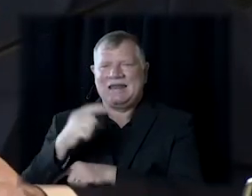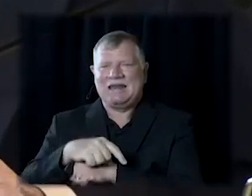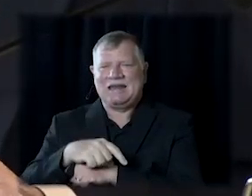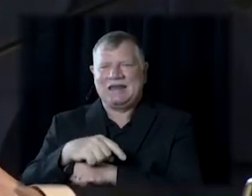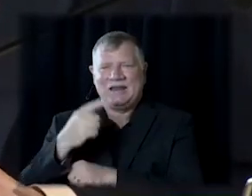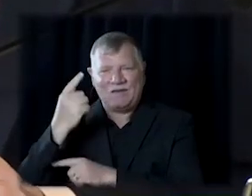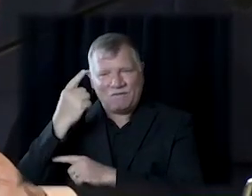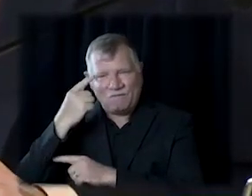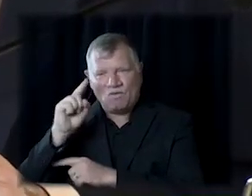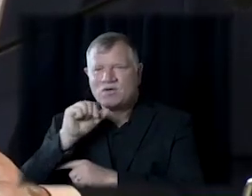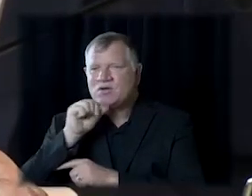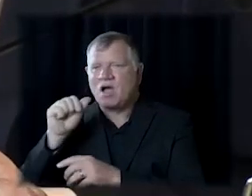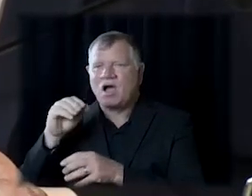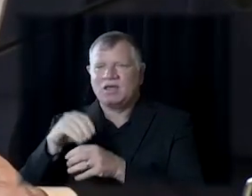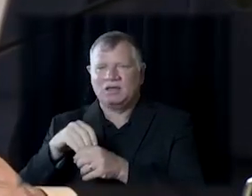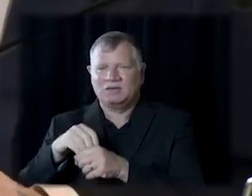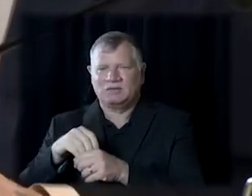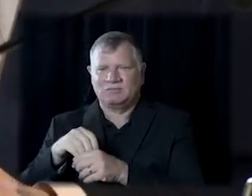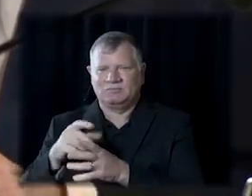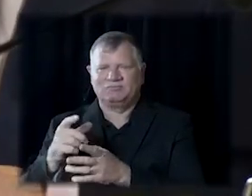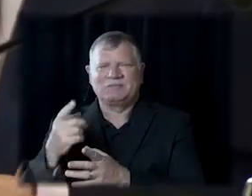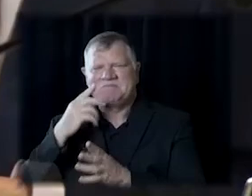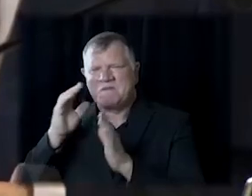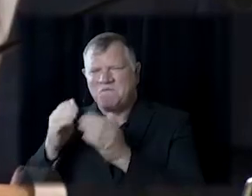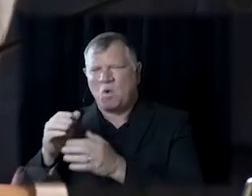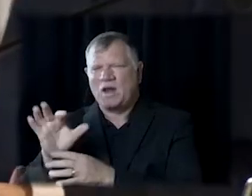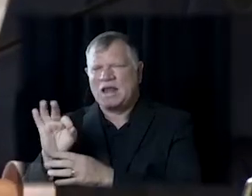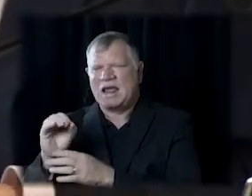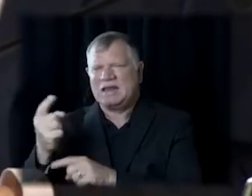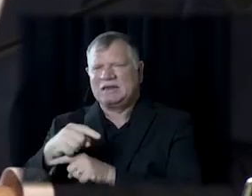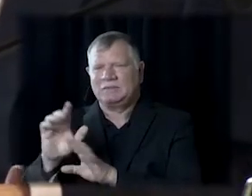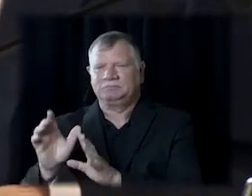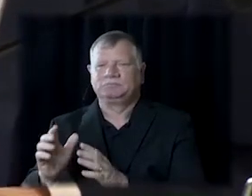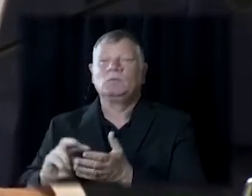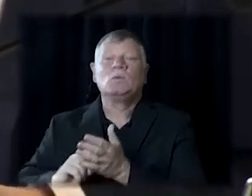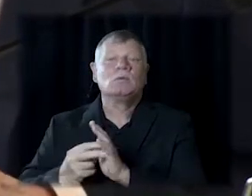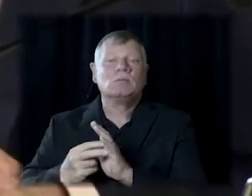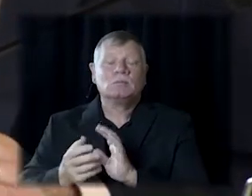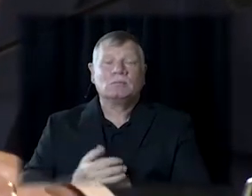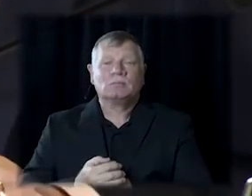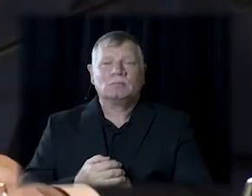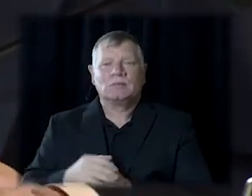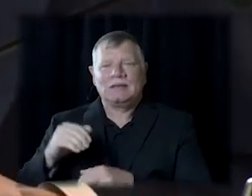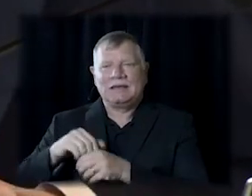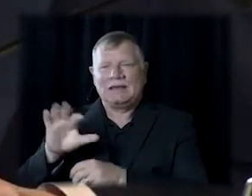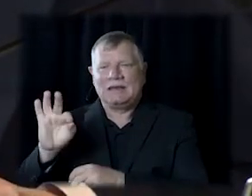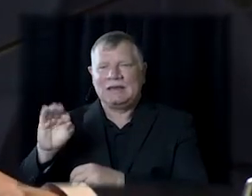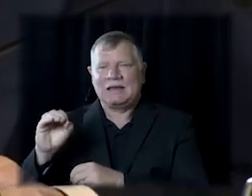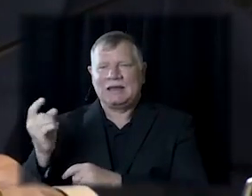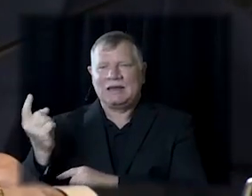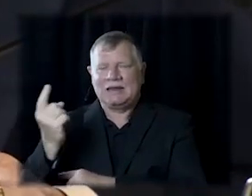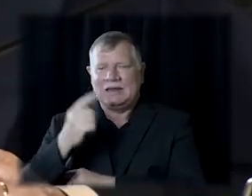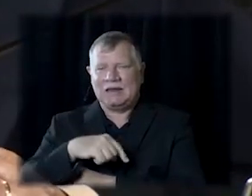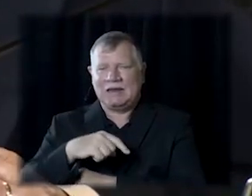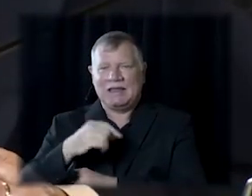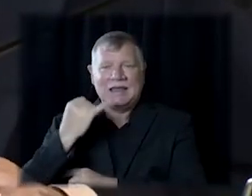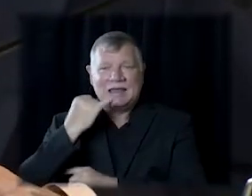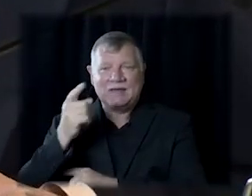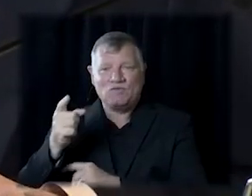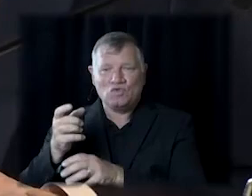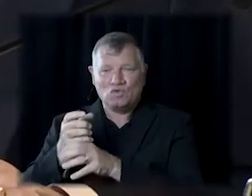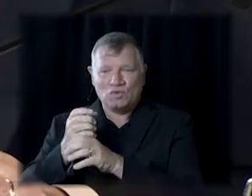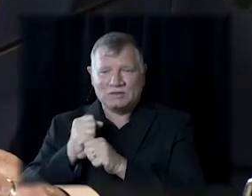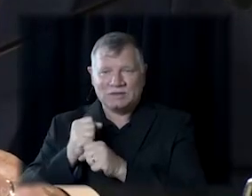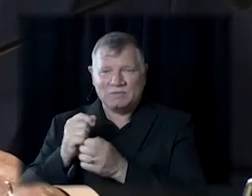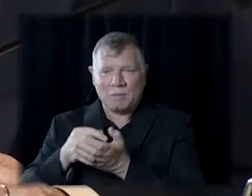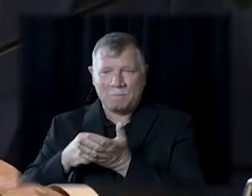for non-insiders, so let's just focus on the 90 days. And what that means is within a 90-day period, if you receive